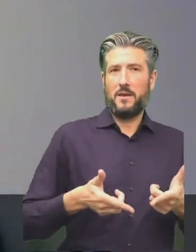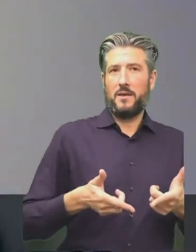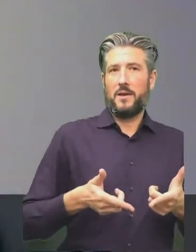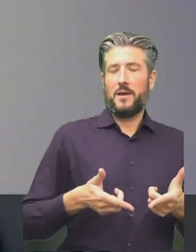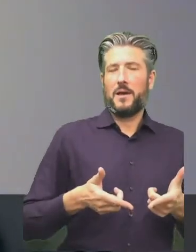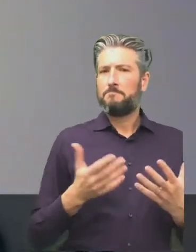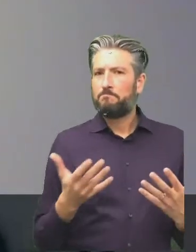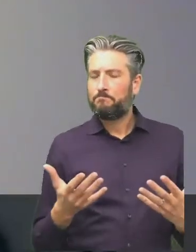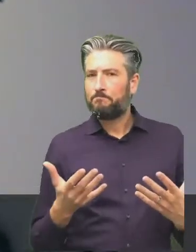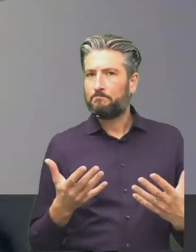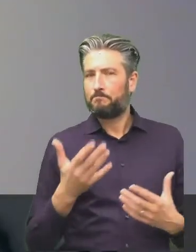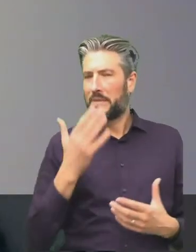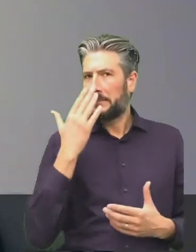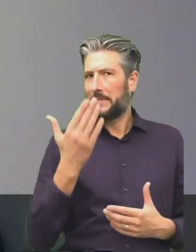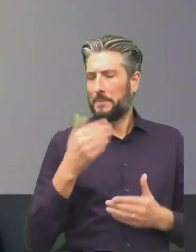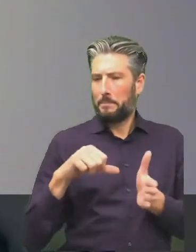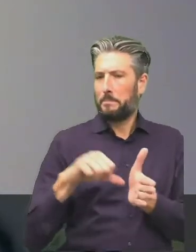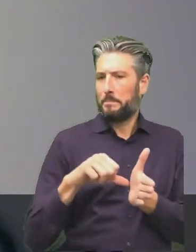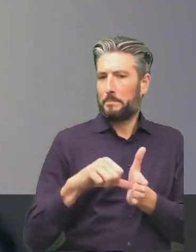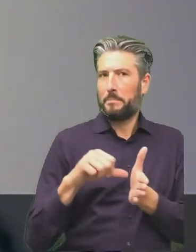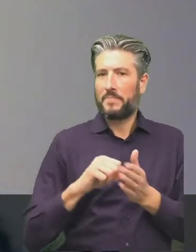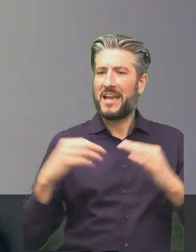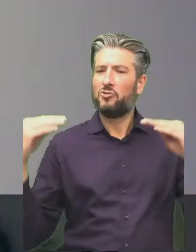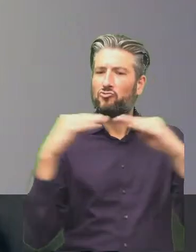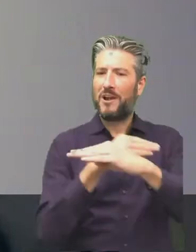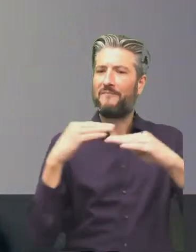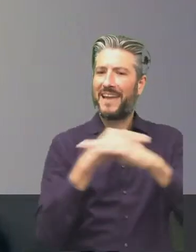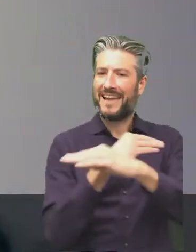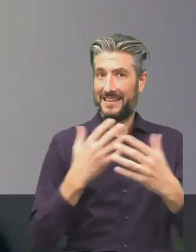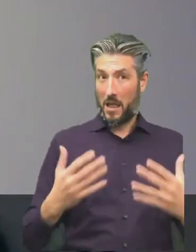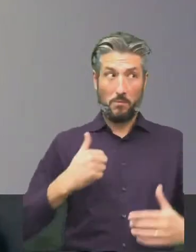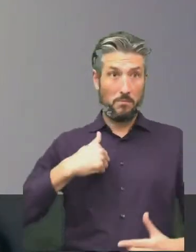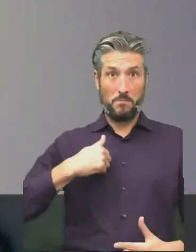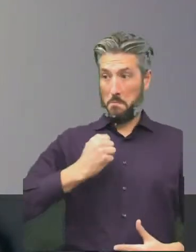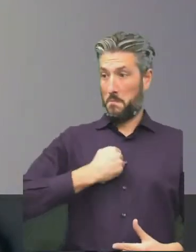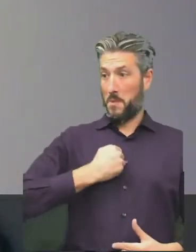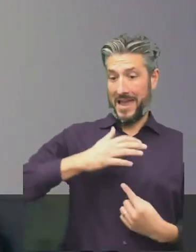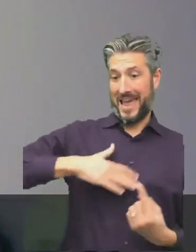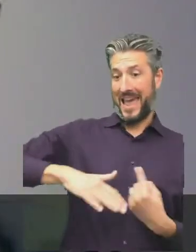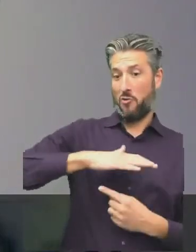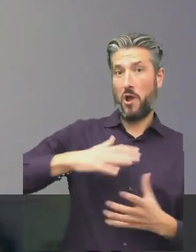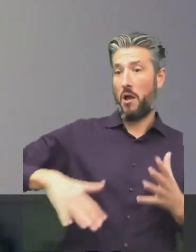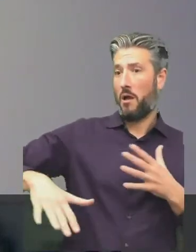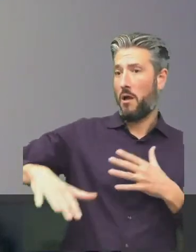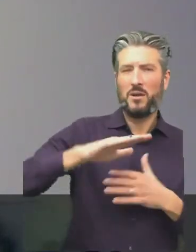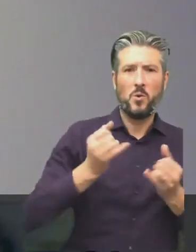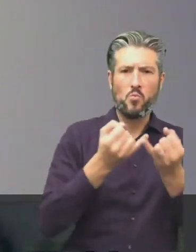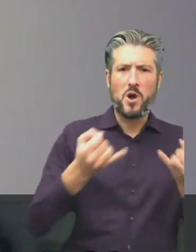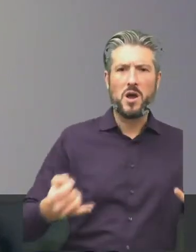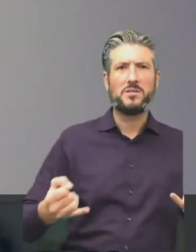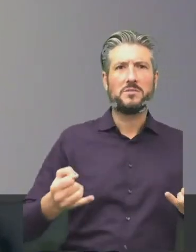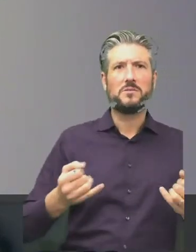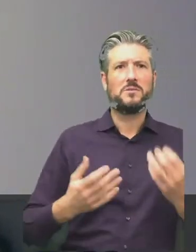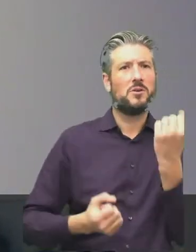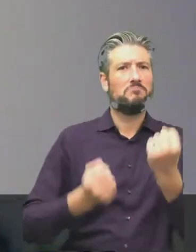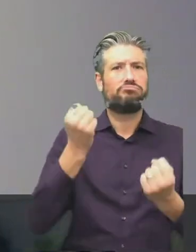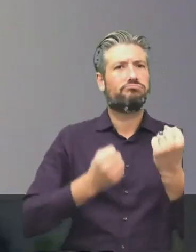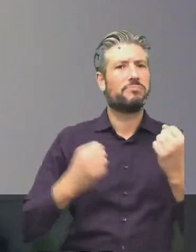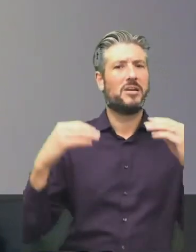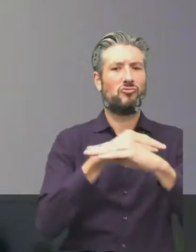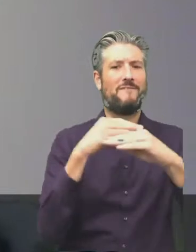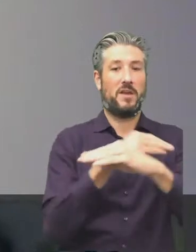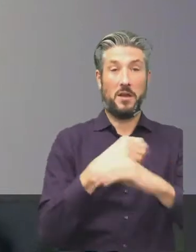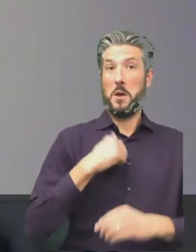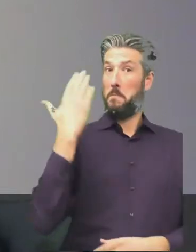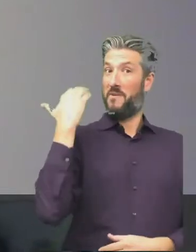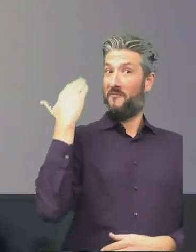traffic on all the other roads around my area has actually gone up. So a 10-minute journey now takes me 30 minutes to do,